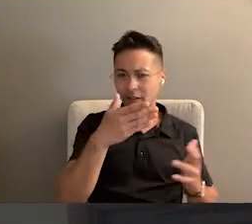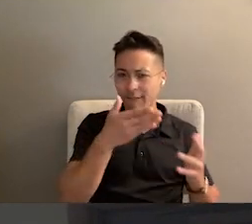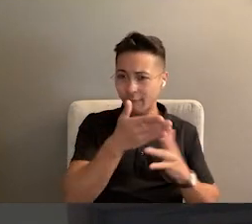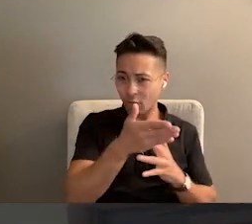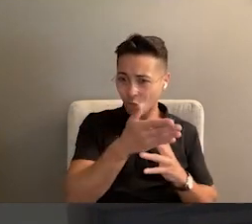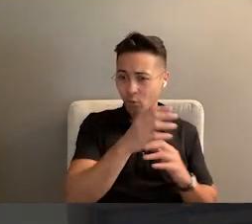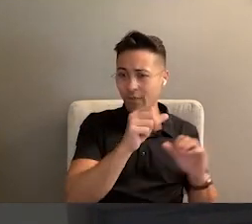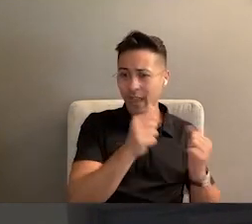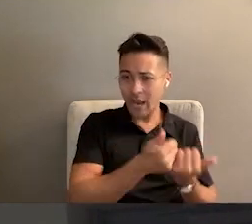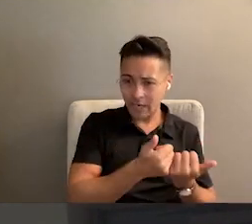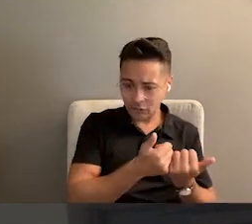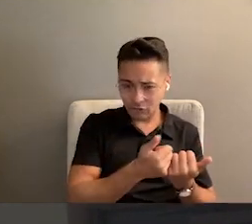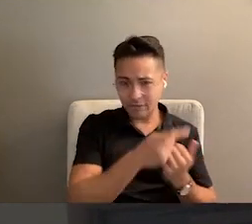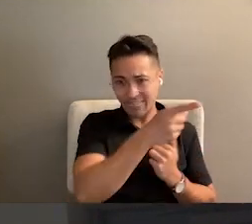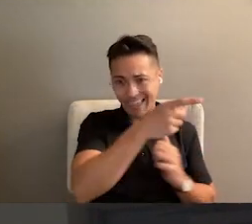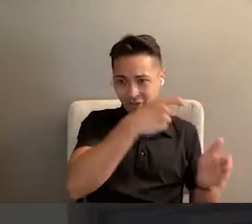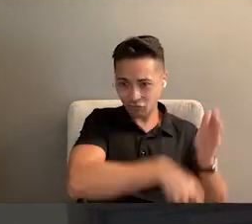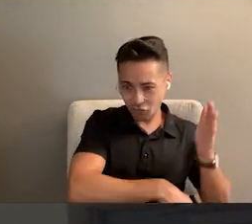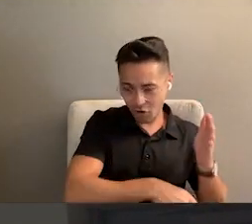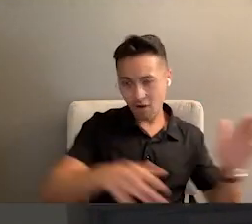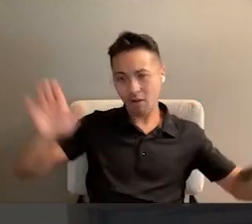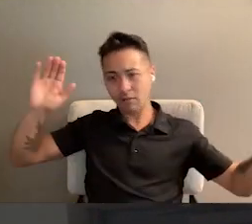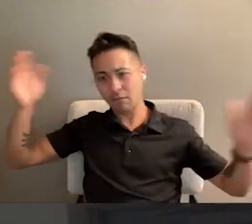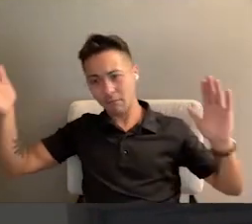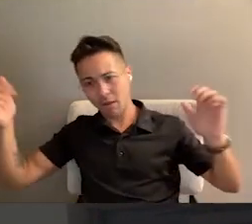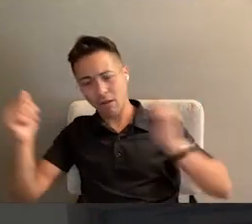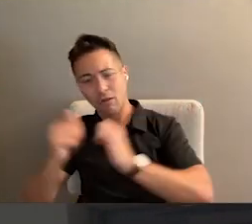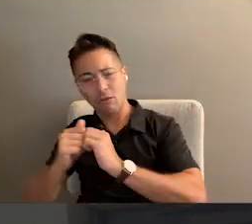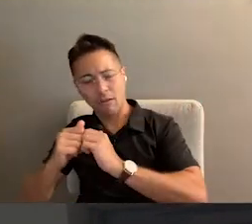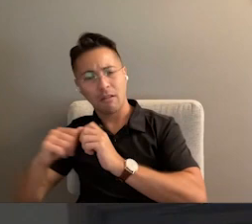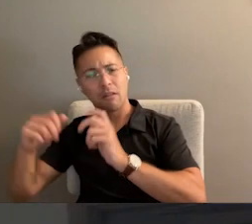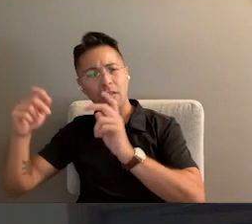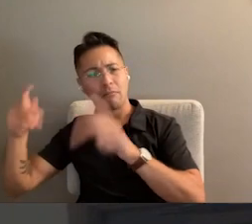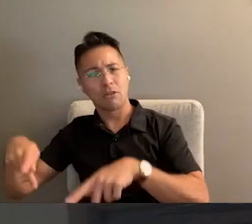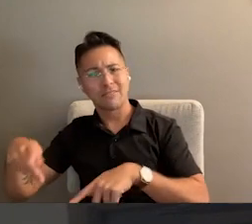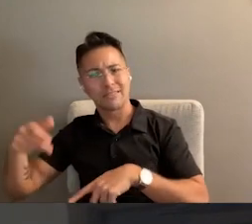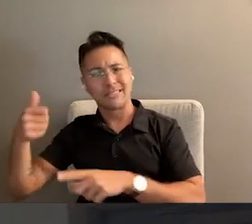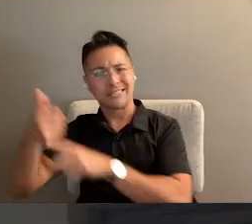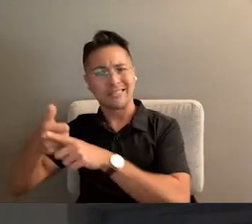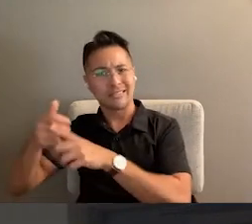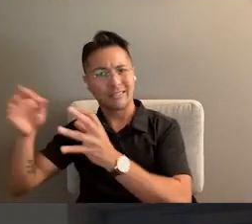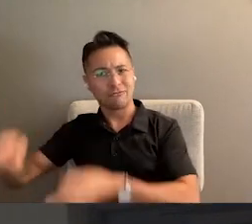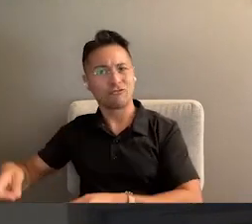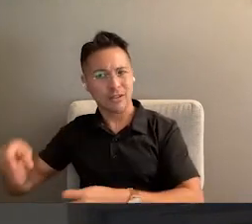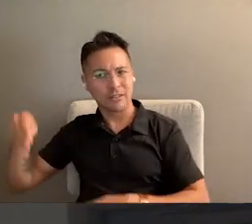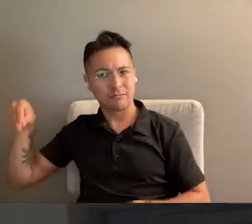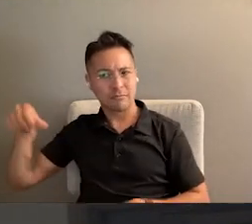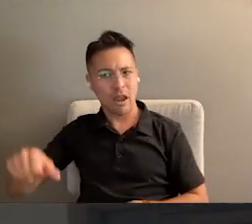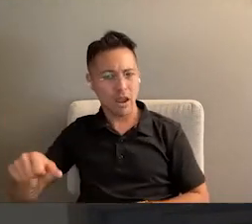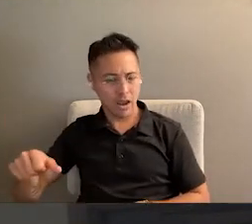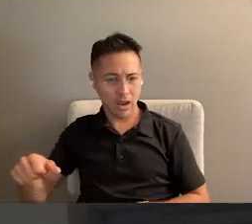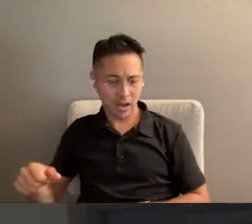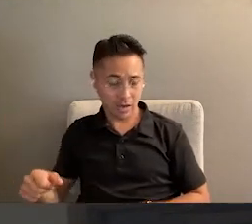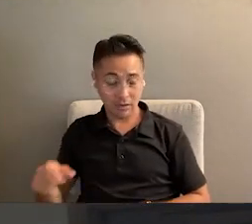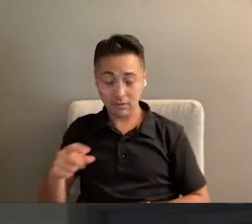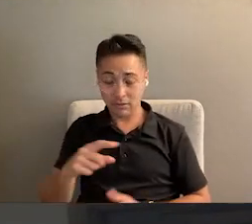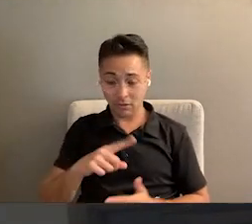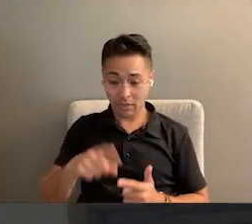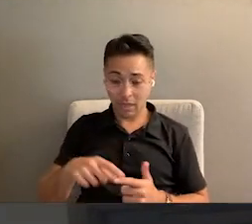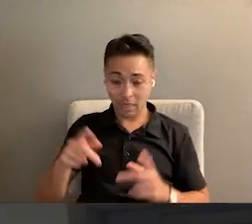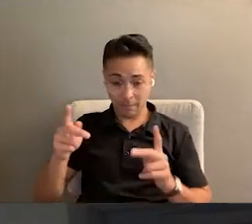a set rate for fee for service through the agency, they charge, compared to the